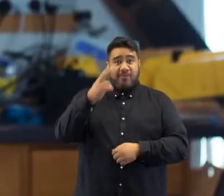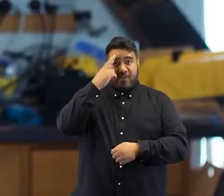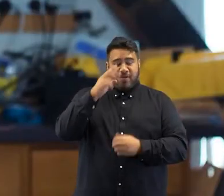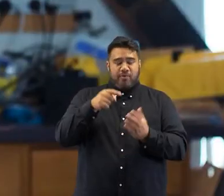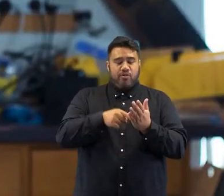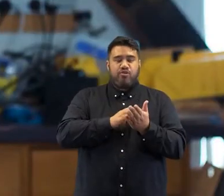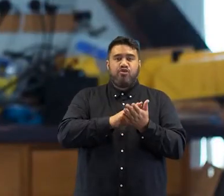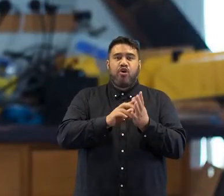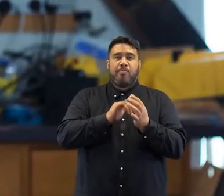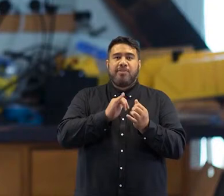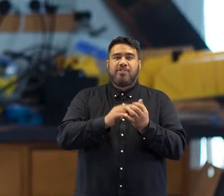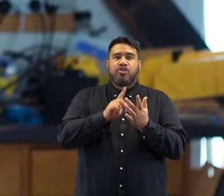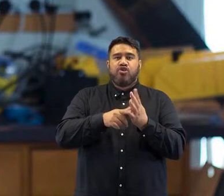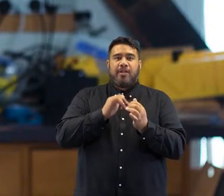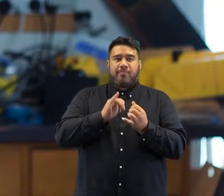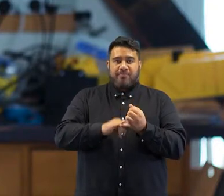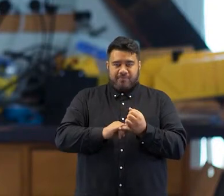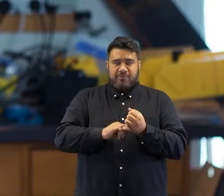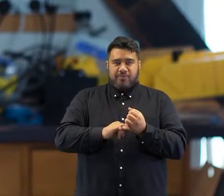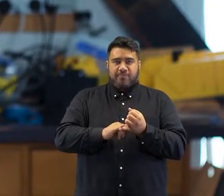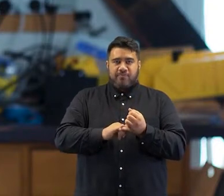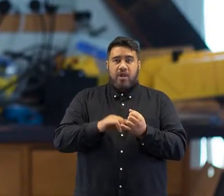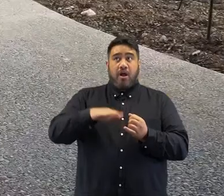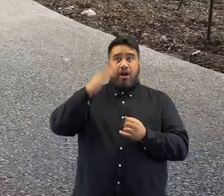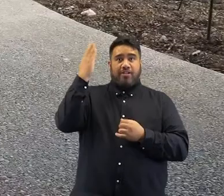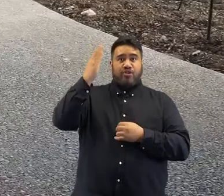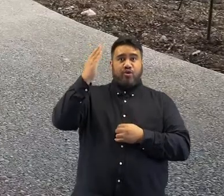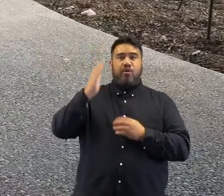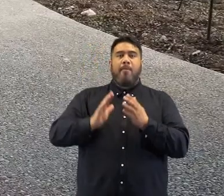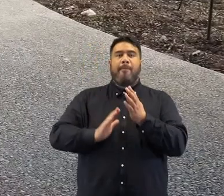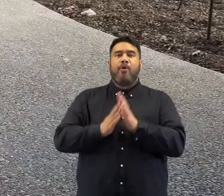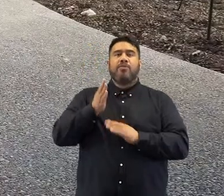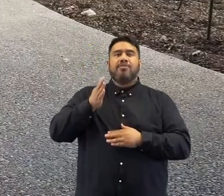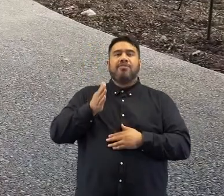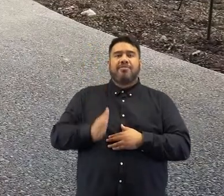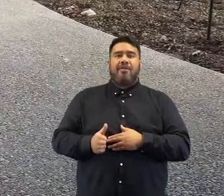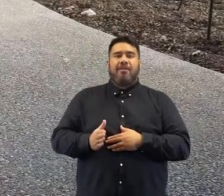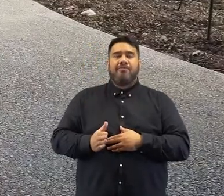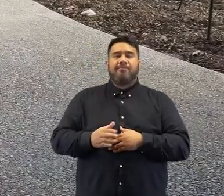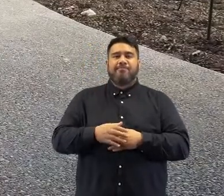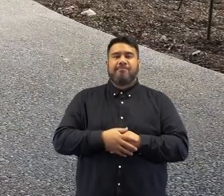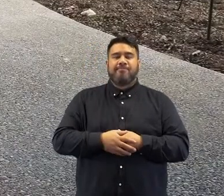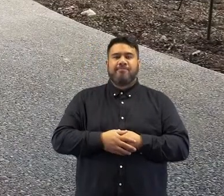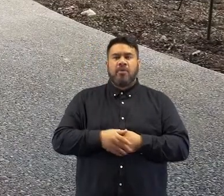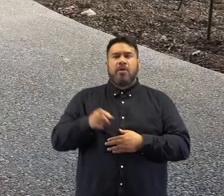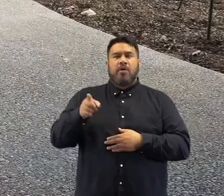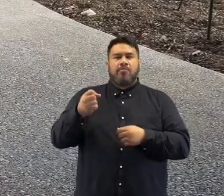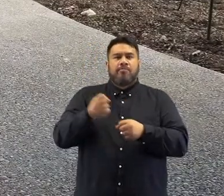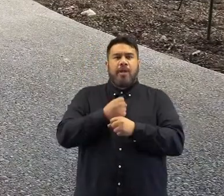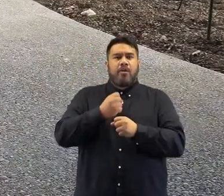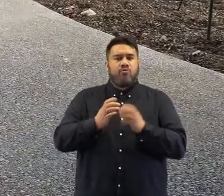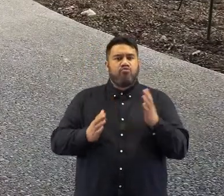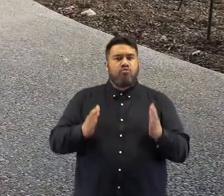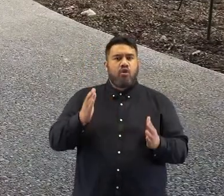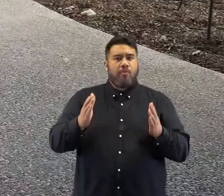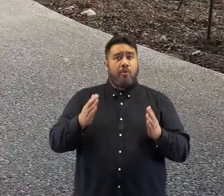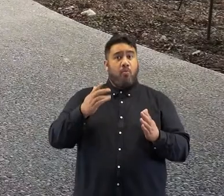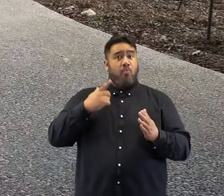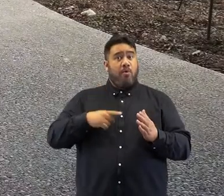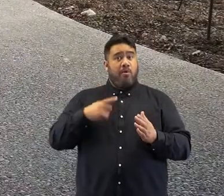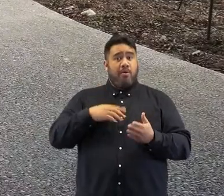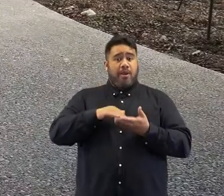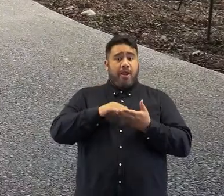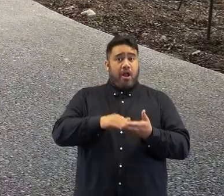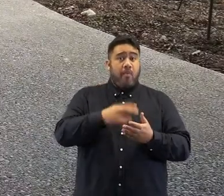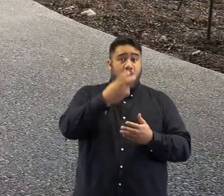My name is Thomas James, a Year 12 Burnside High School student. I created Wheelie Drive as a robot to assist the elderly and disabled and